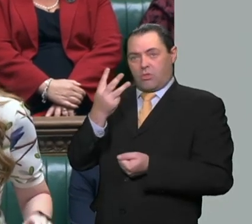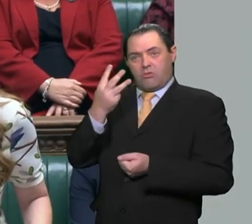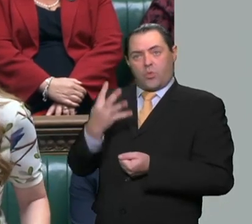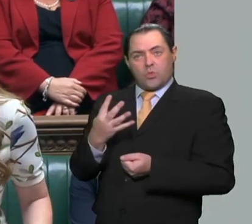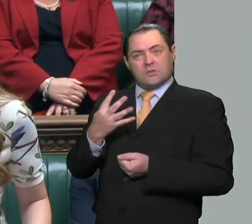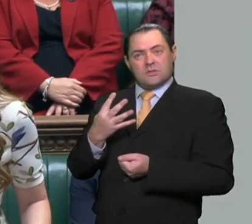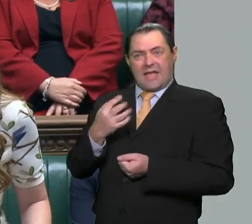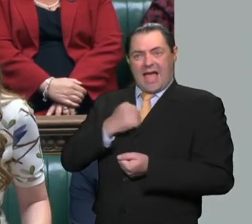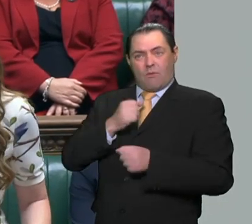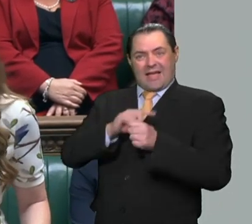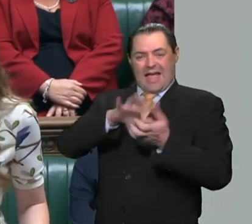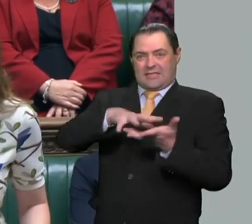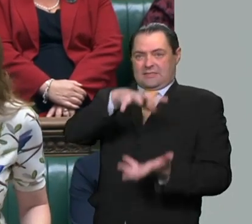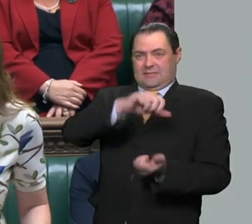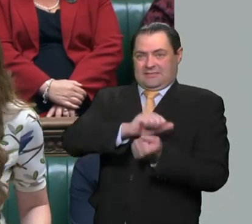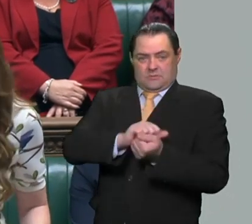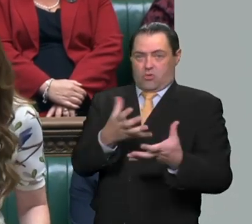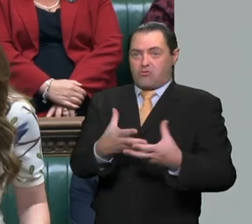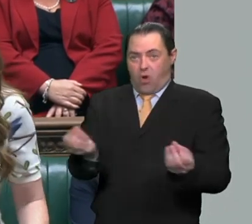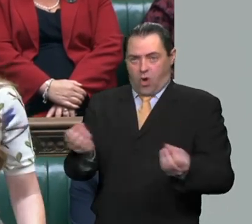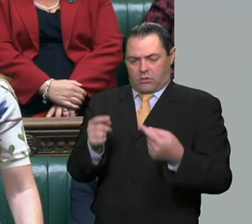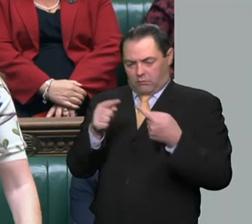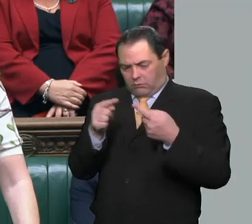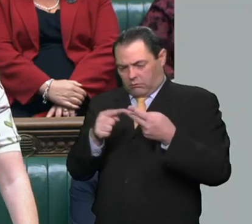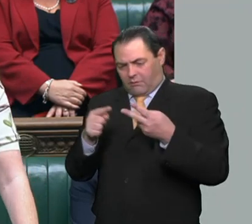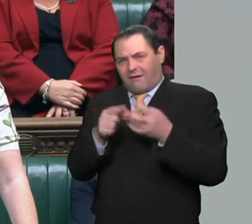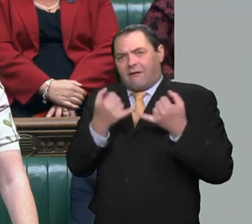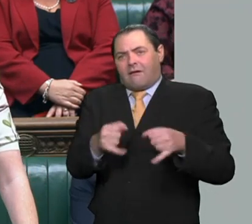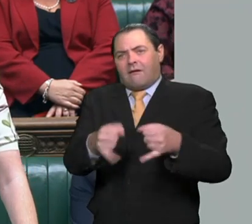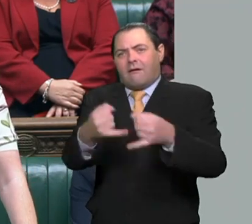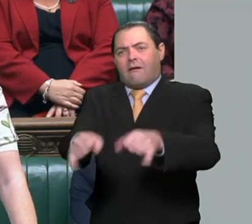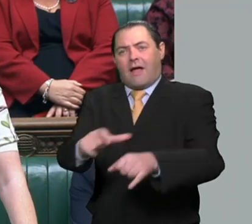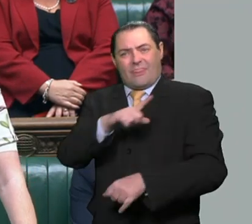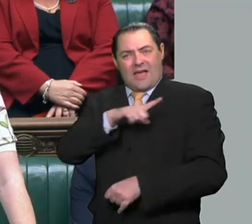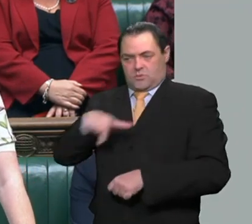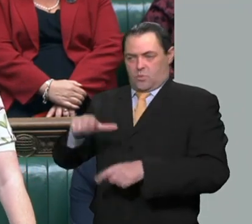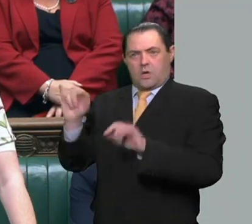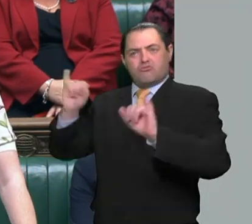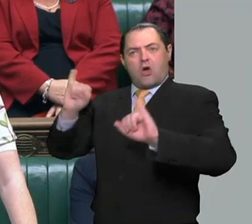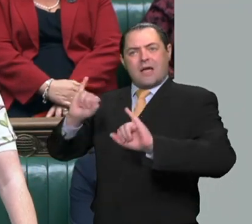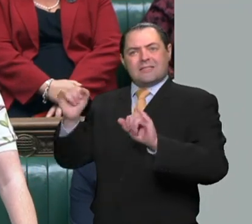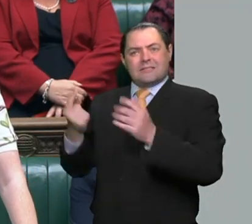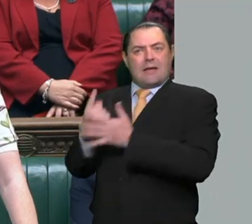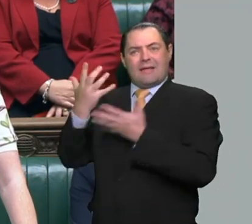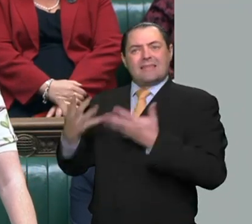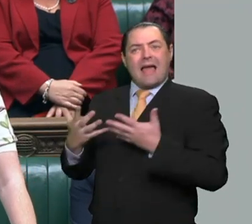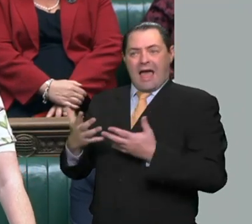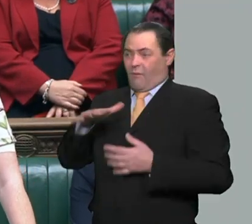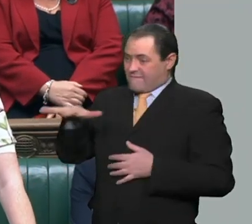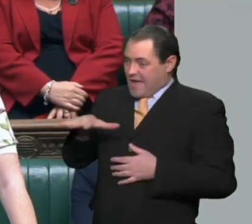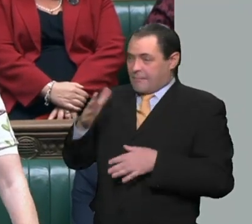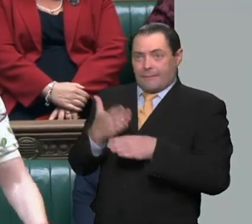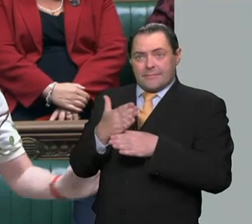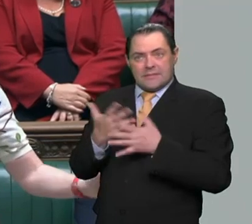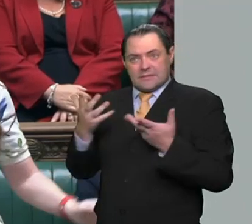of our gas. Their failures, Mr. Speaker, paved the way for this crisis that will hit families and